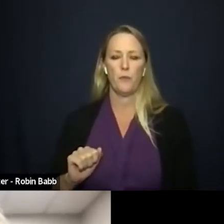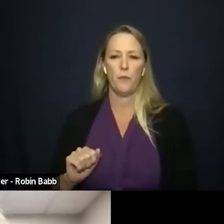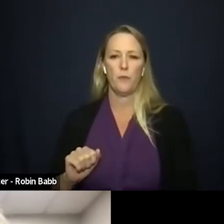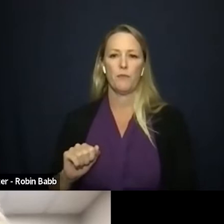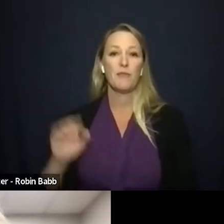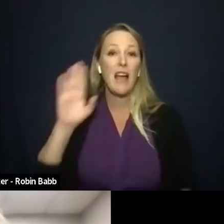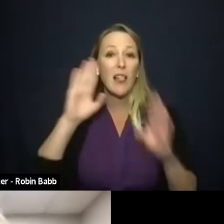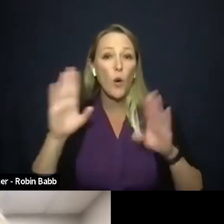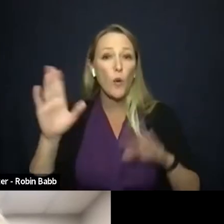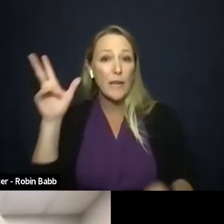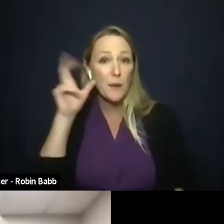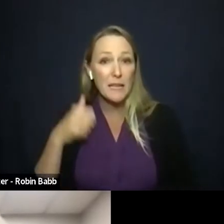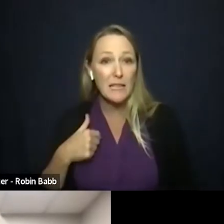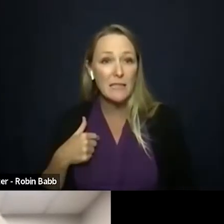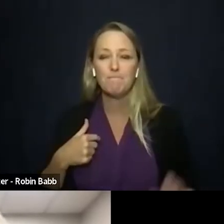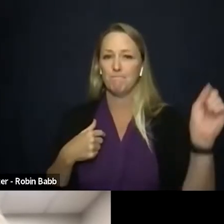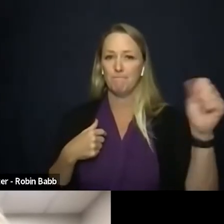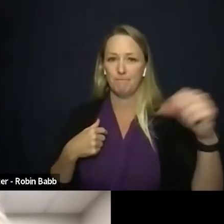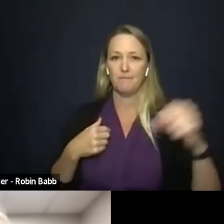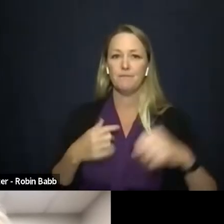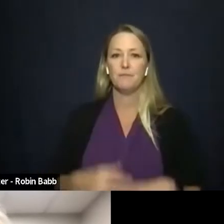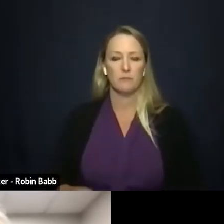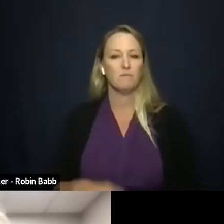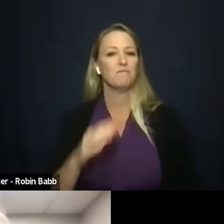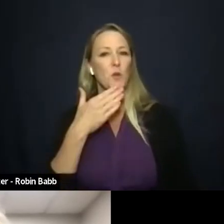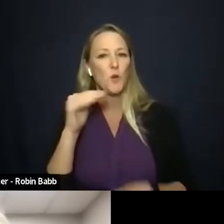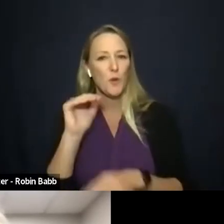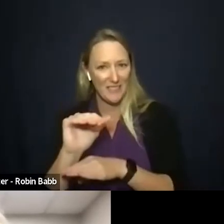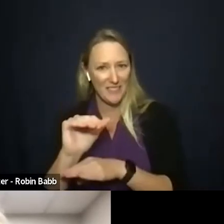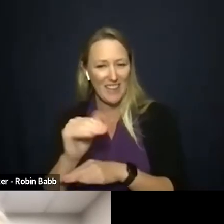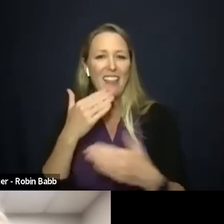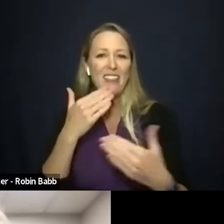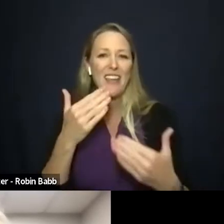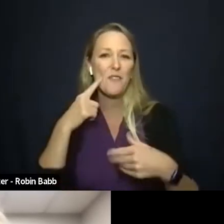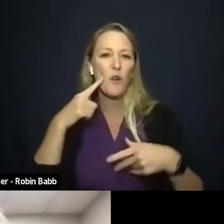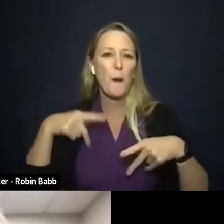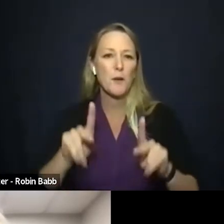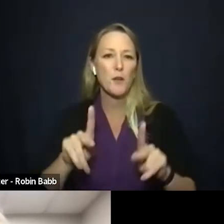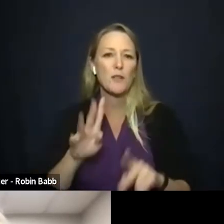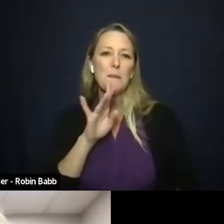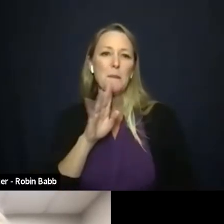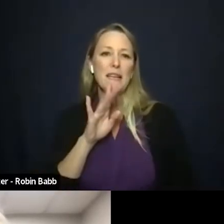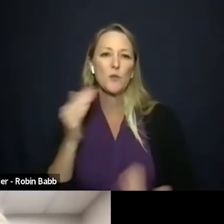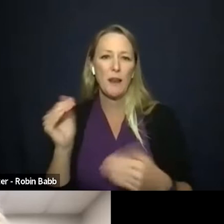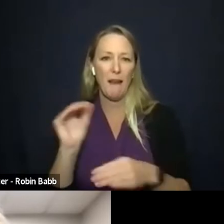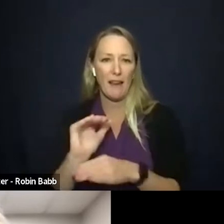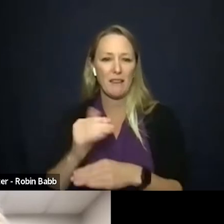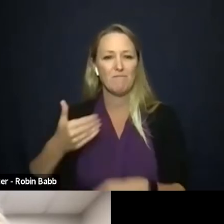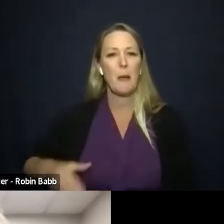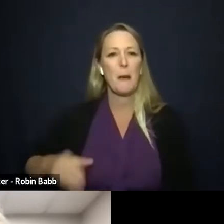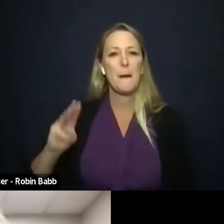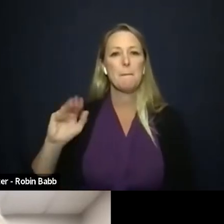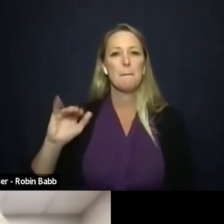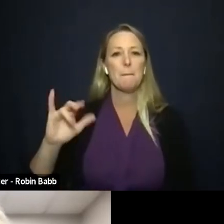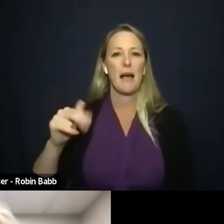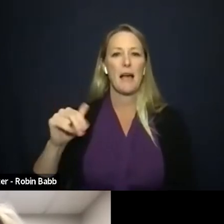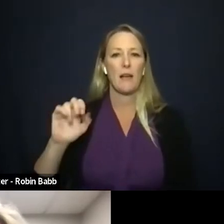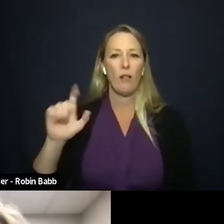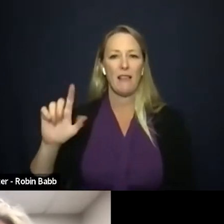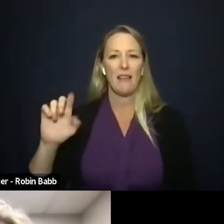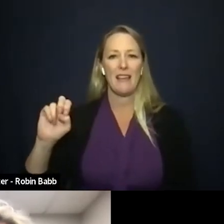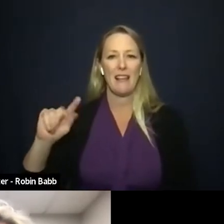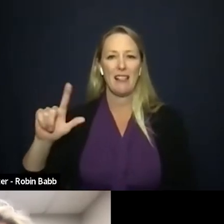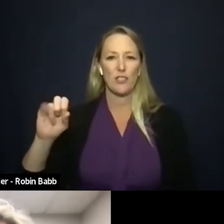hello can you hear me yes oh good evening thank you for the opportunity to speak tonight my name is michael english i live in santa